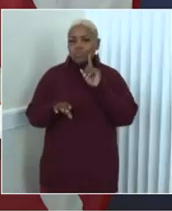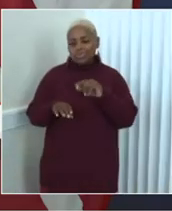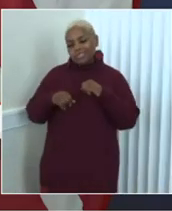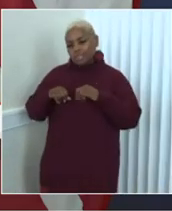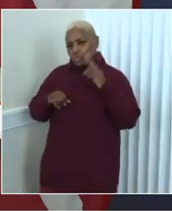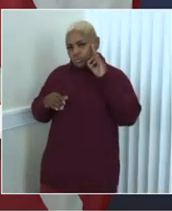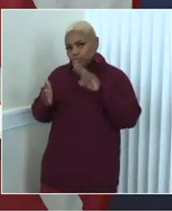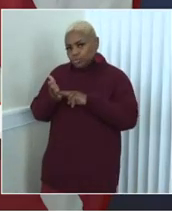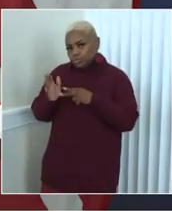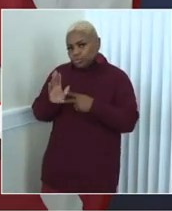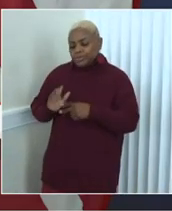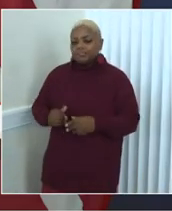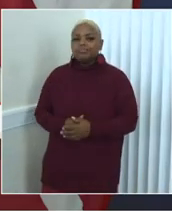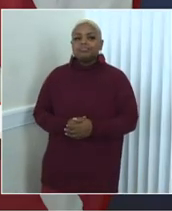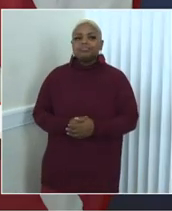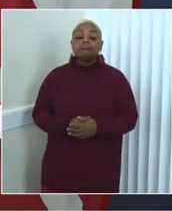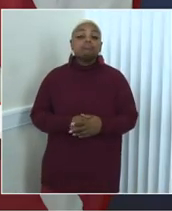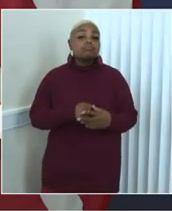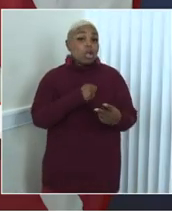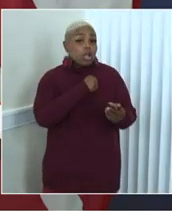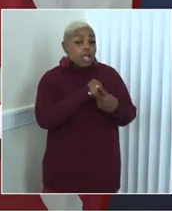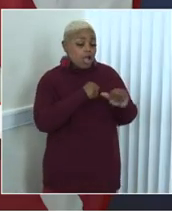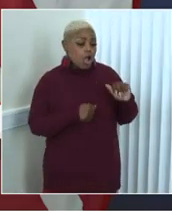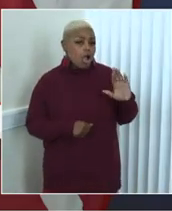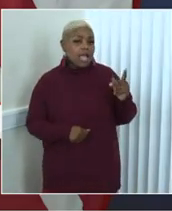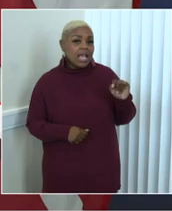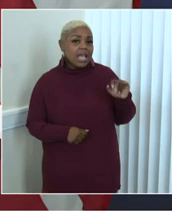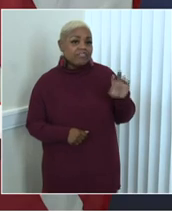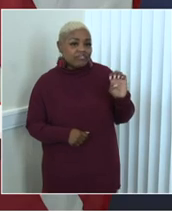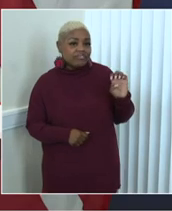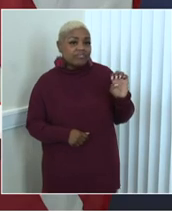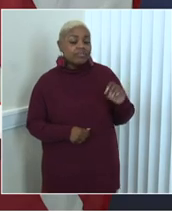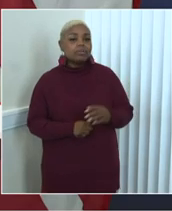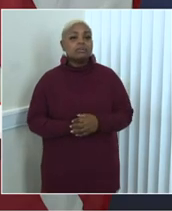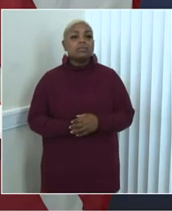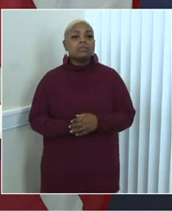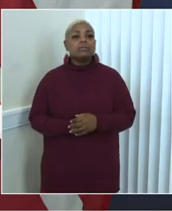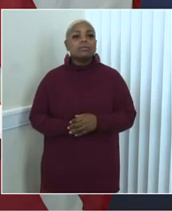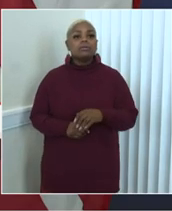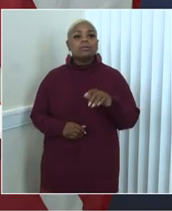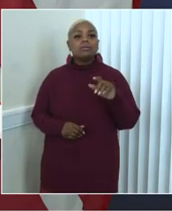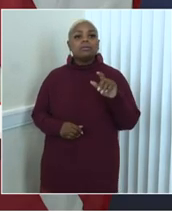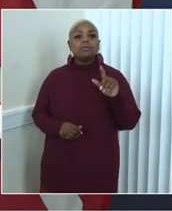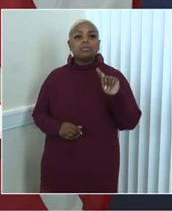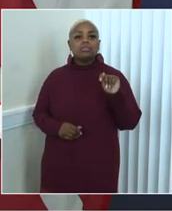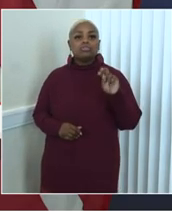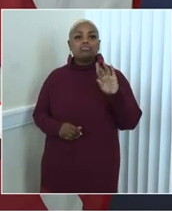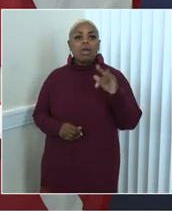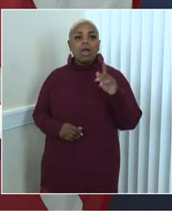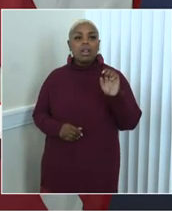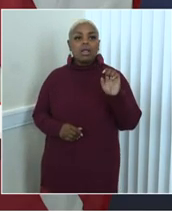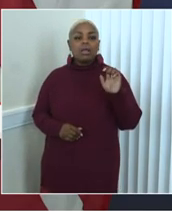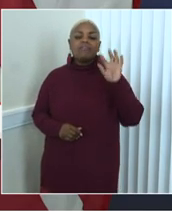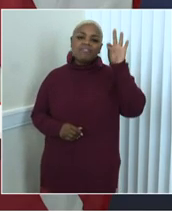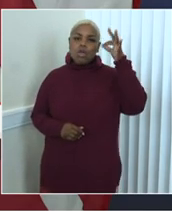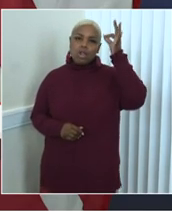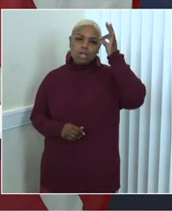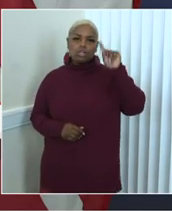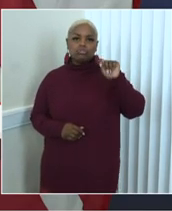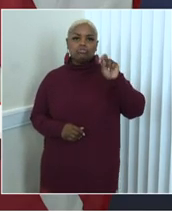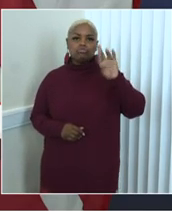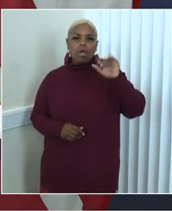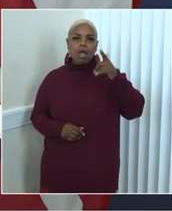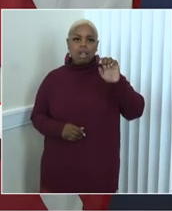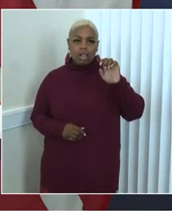Mount Vernon Square, and Pentagon. Trains will bypass these stations. Gallery Place will be open only to customers